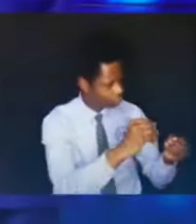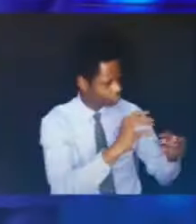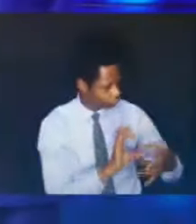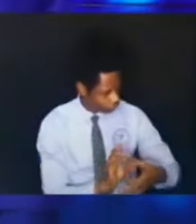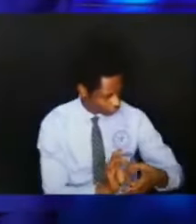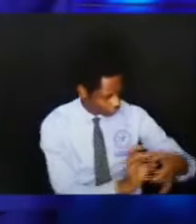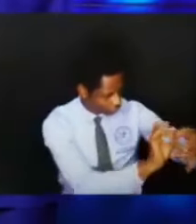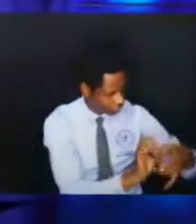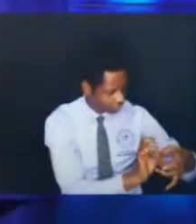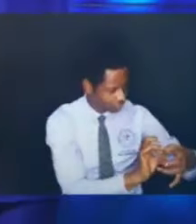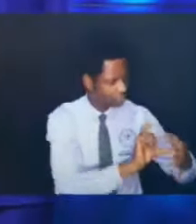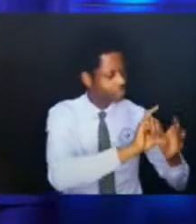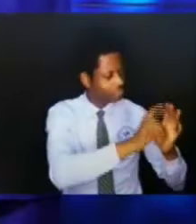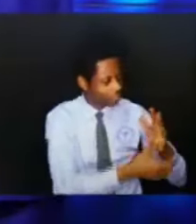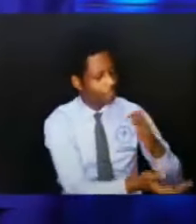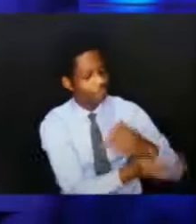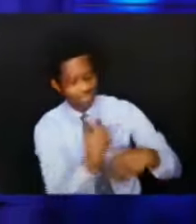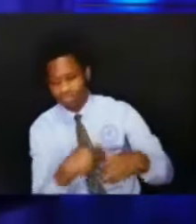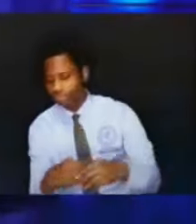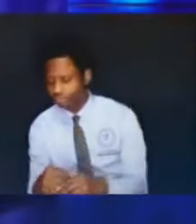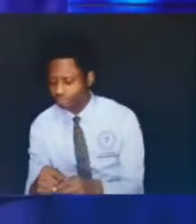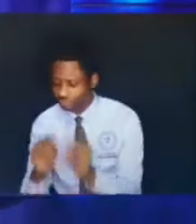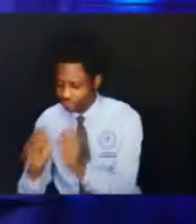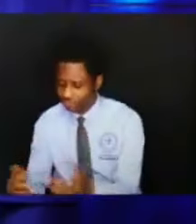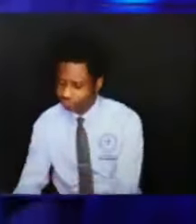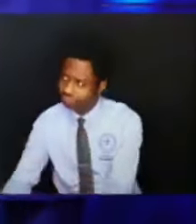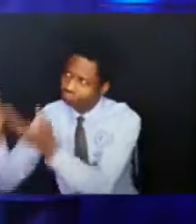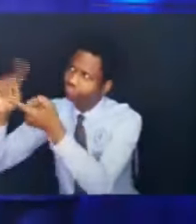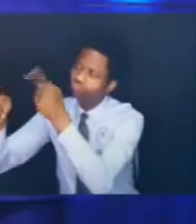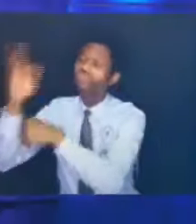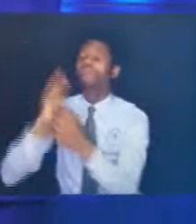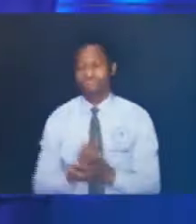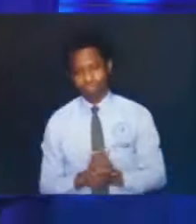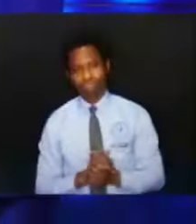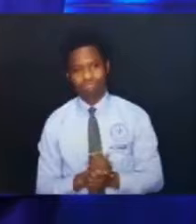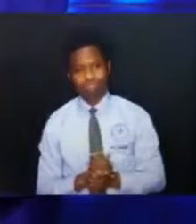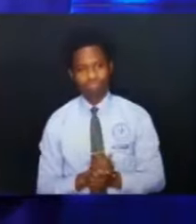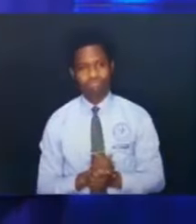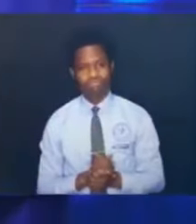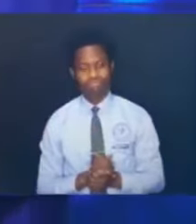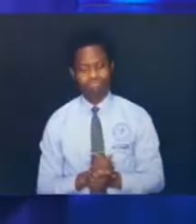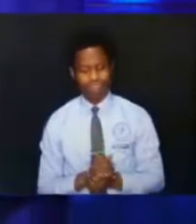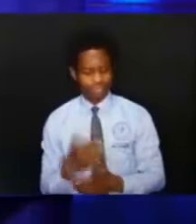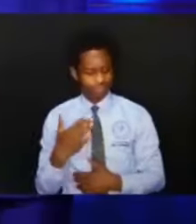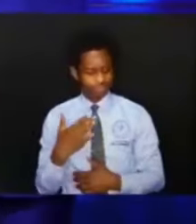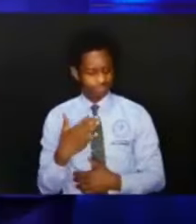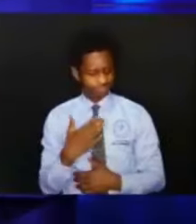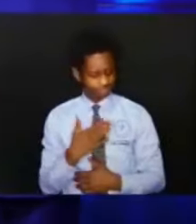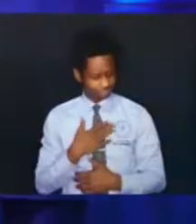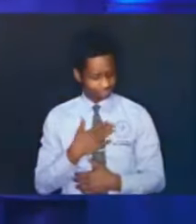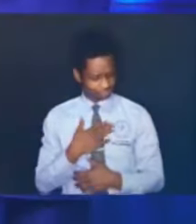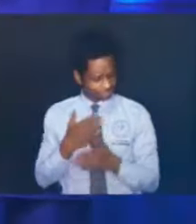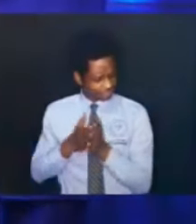kane ansana. Now my interest in this particular verse is also